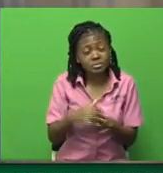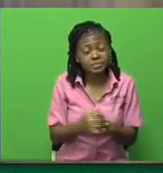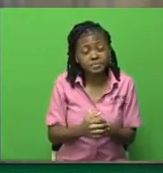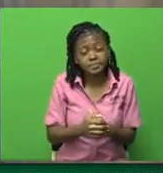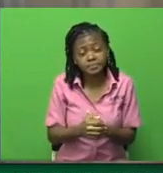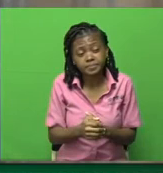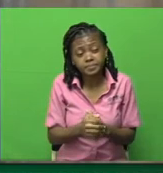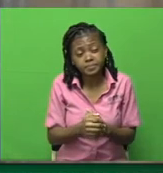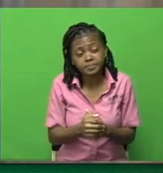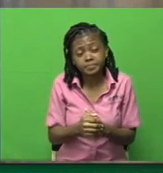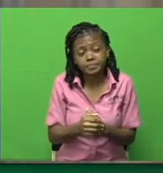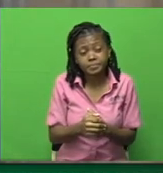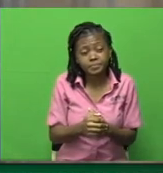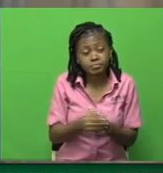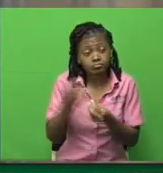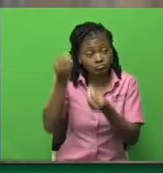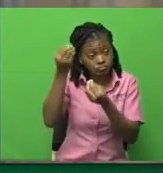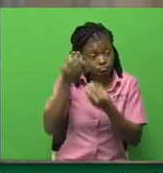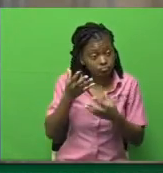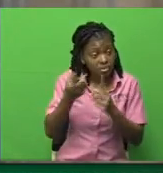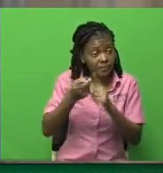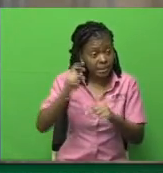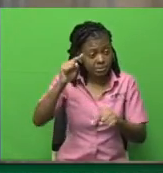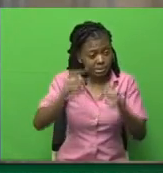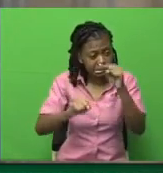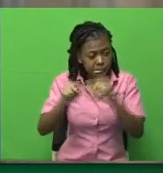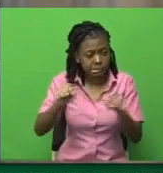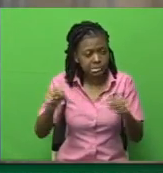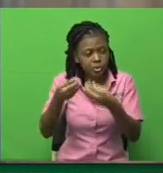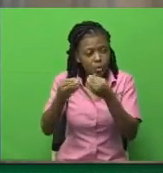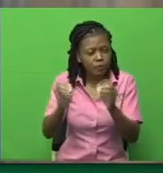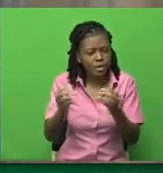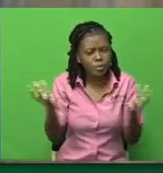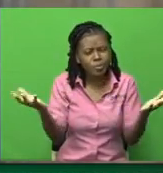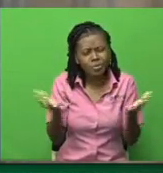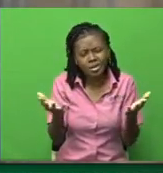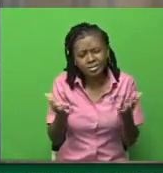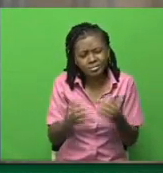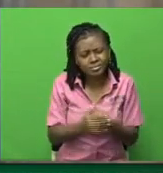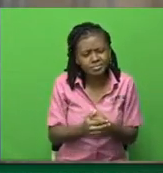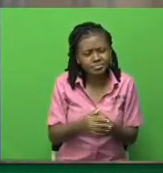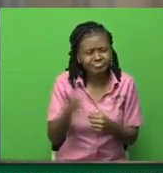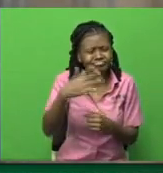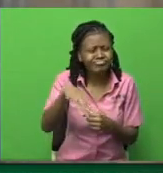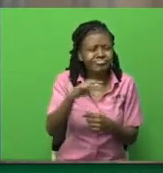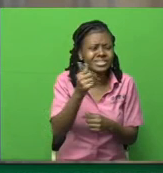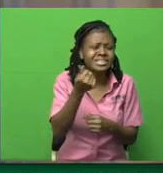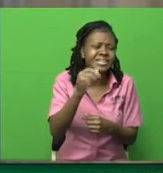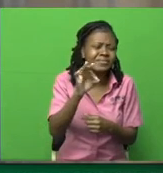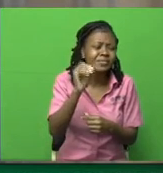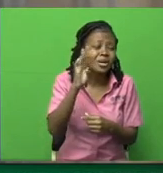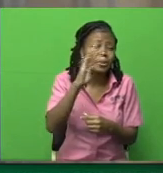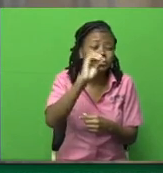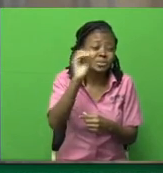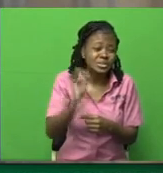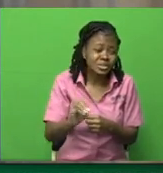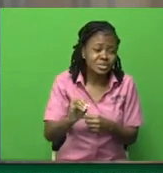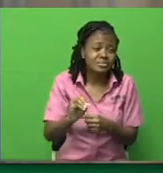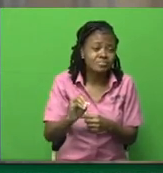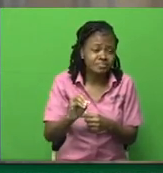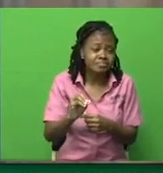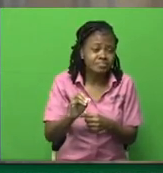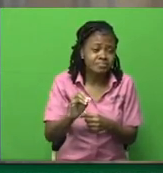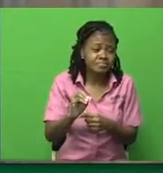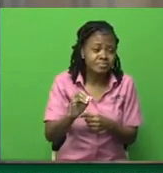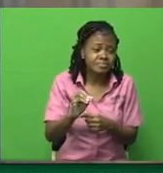indicates that the economy contracted by 194 19.4 percent and half of that